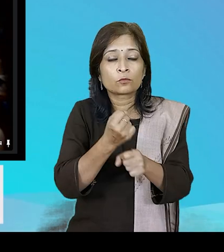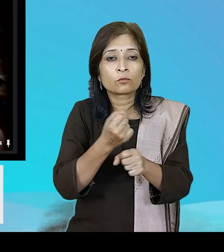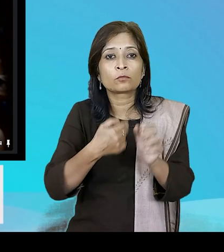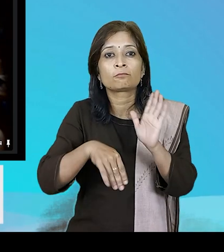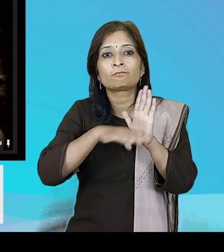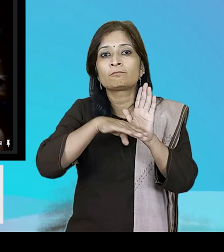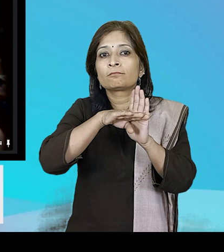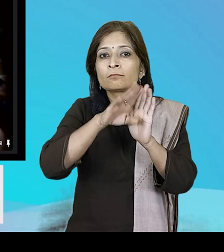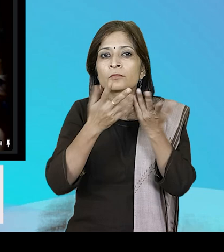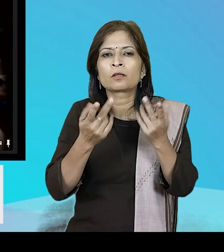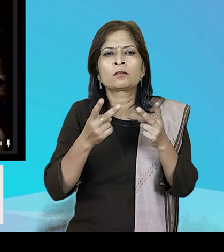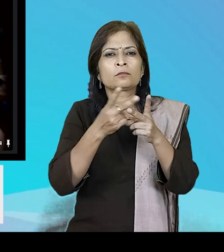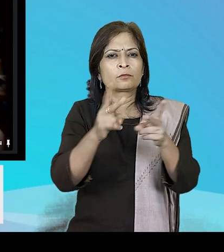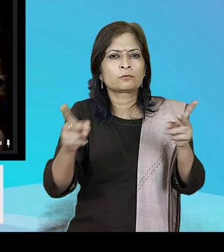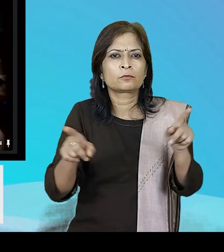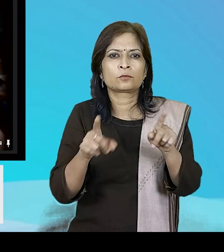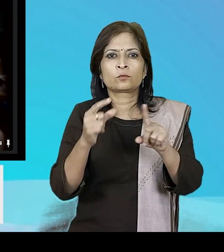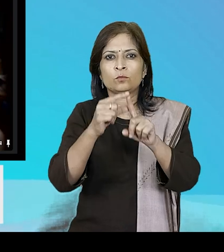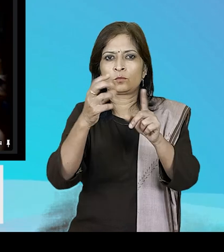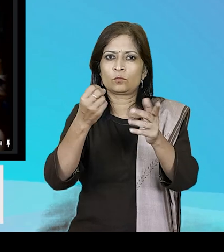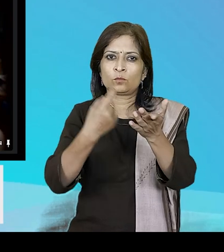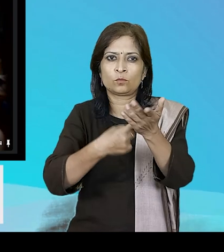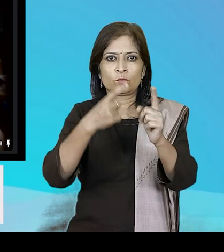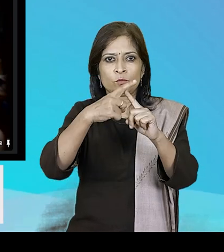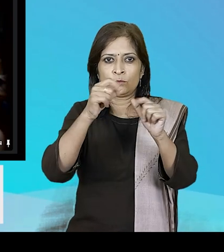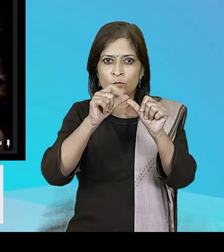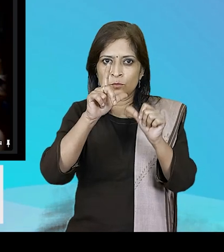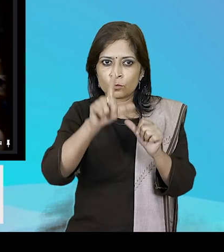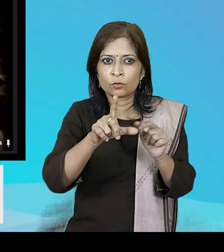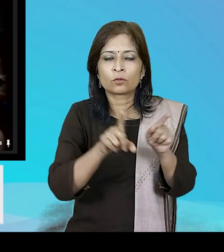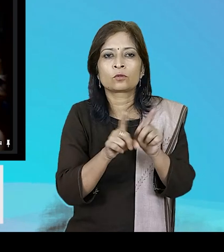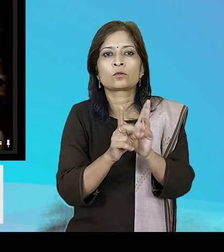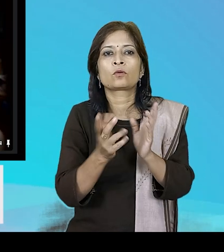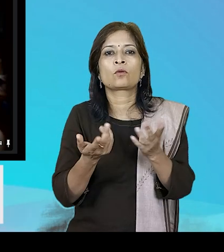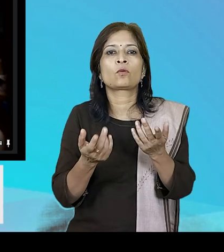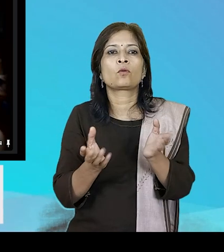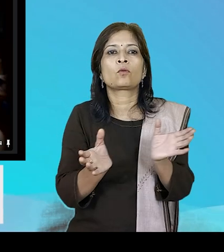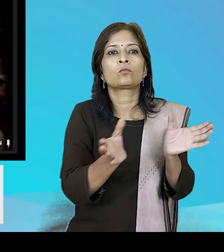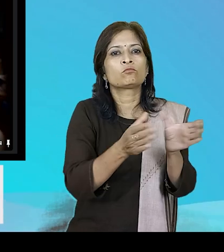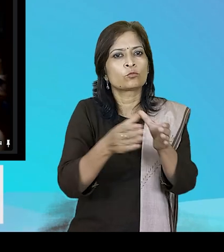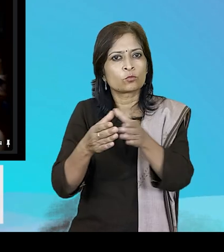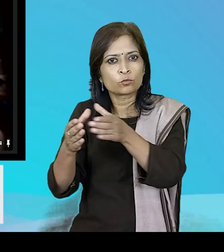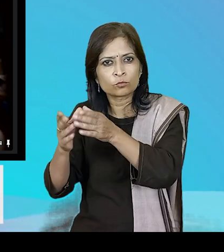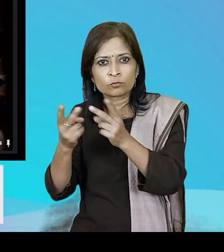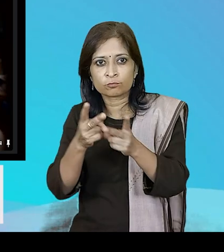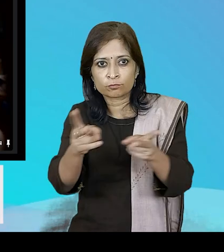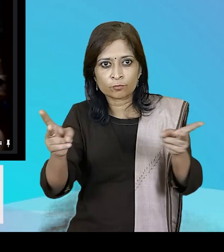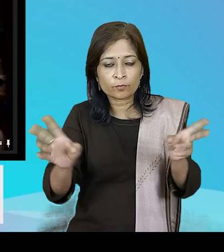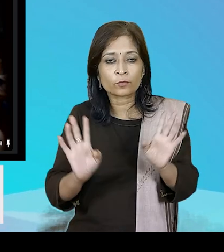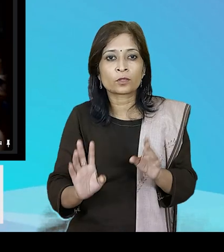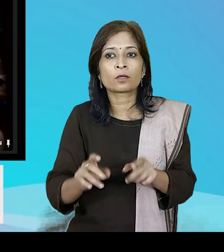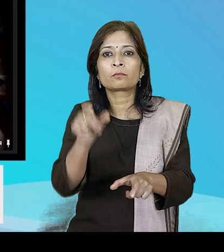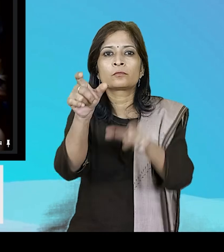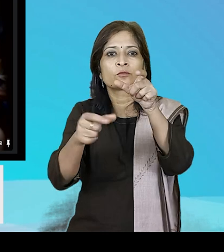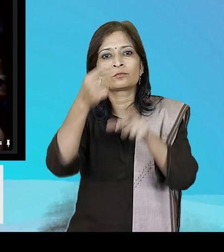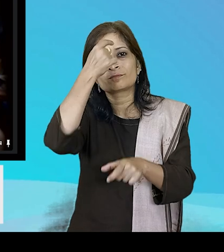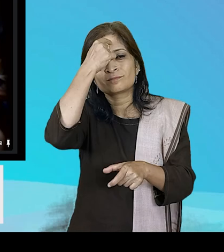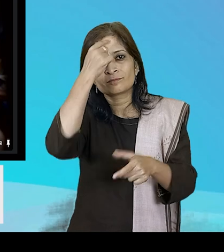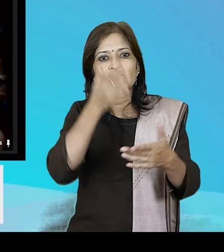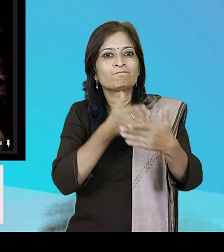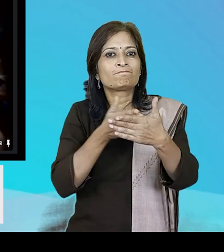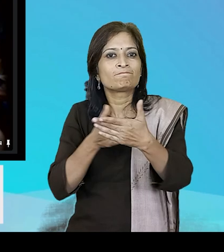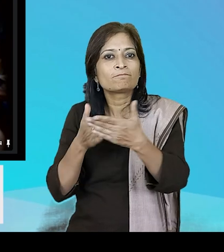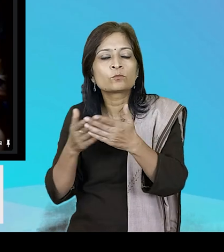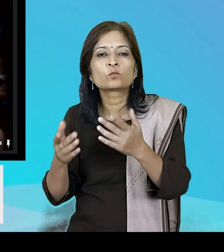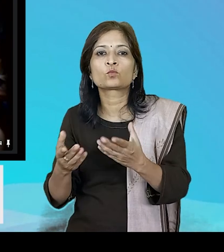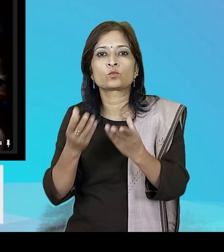level, we have various portals. We of course have the Department of Administrative Reforms and Public Grievances, which looks